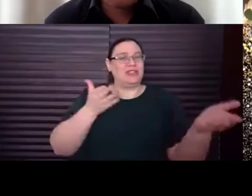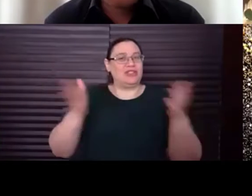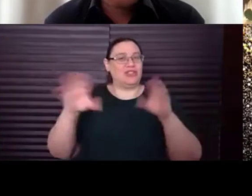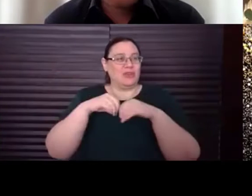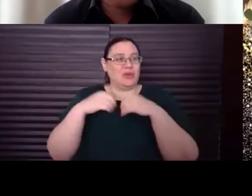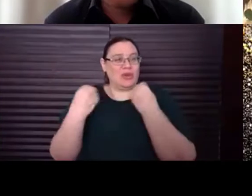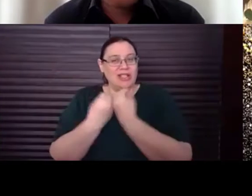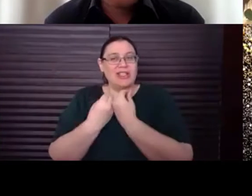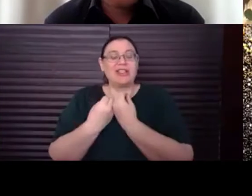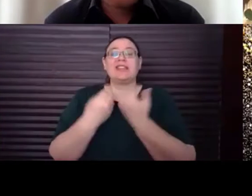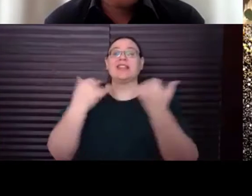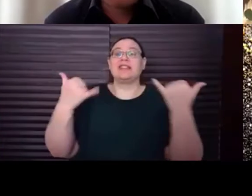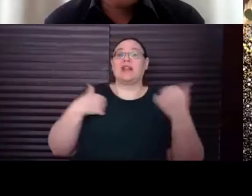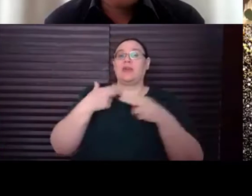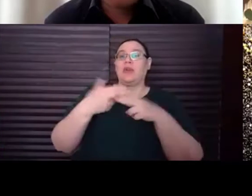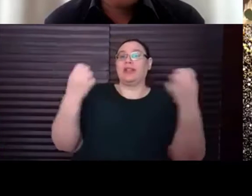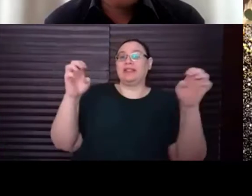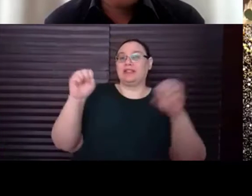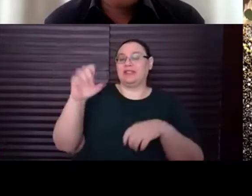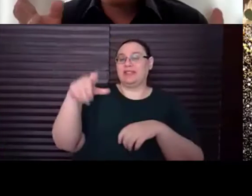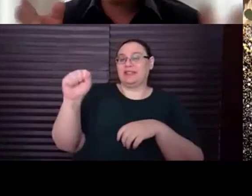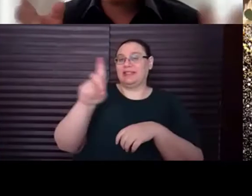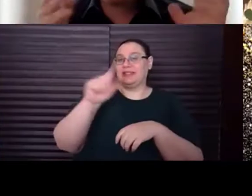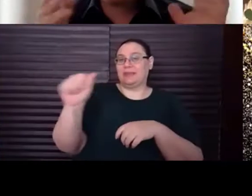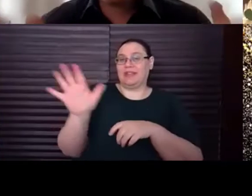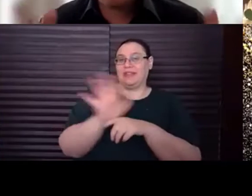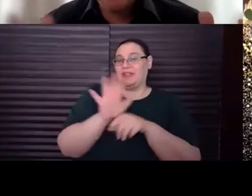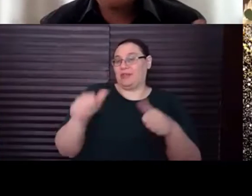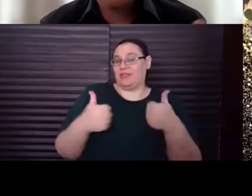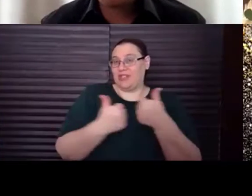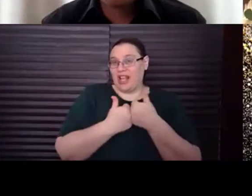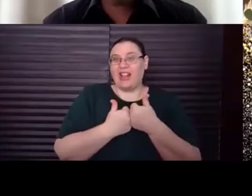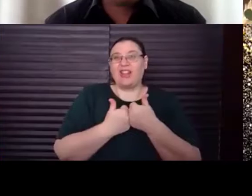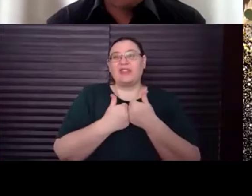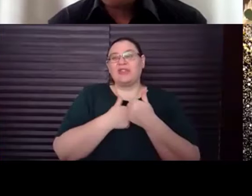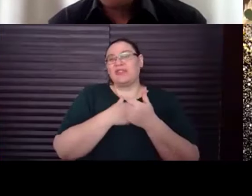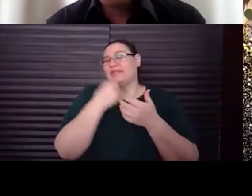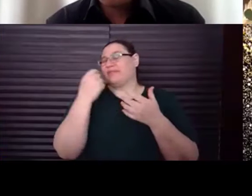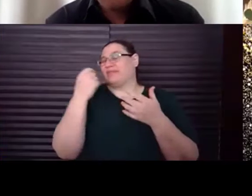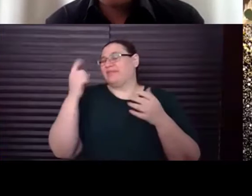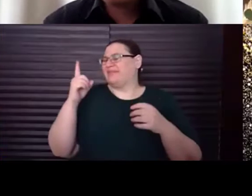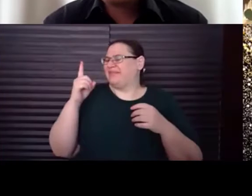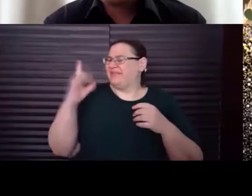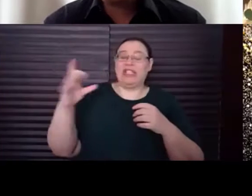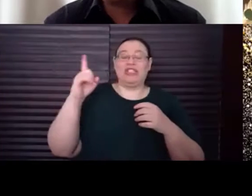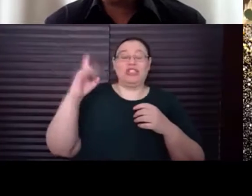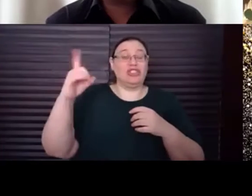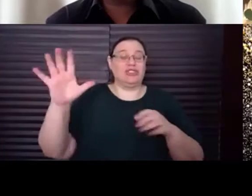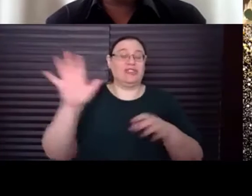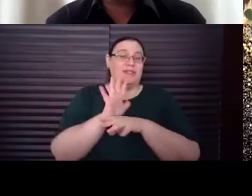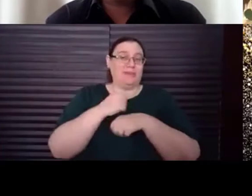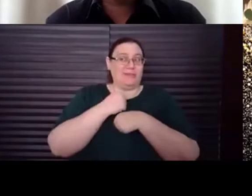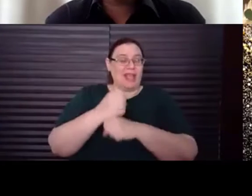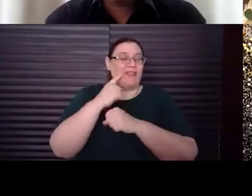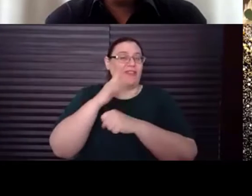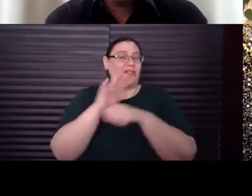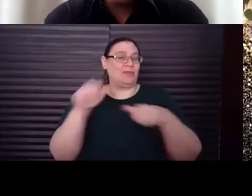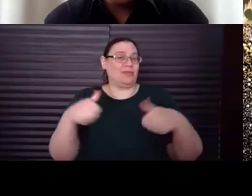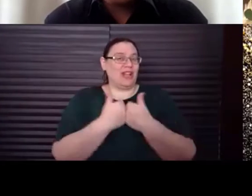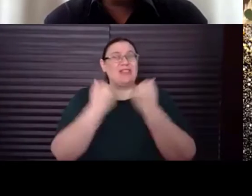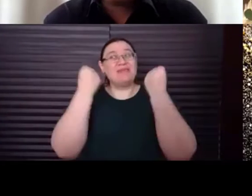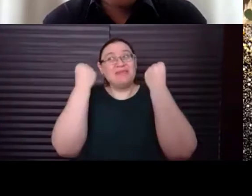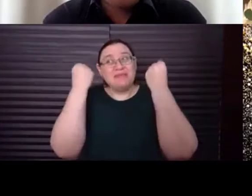organization. We're now the Easterseals Disability Film Challenge. We've had hundreds of films that have been created for the film challenge, countless